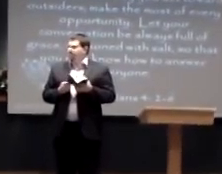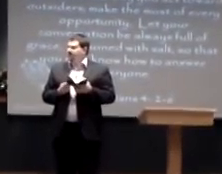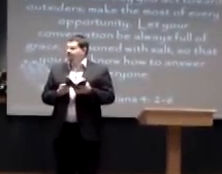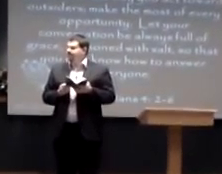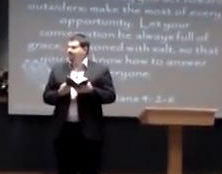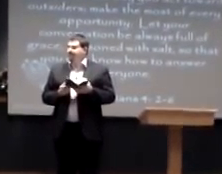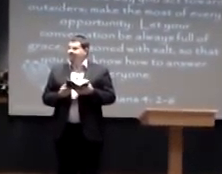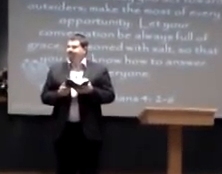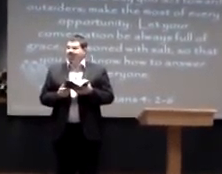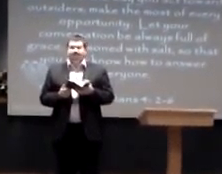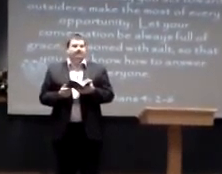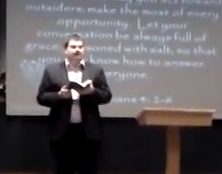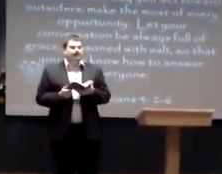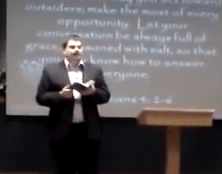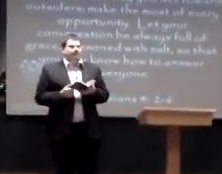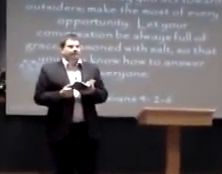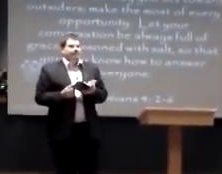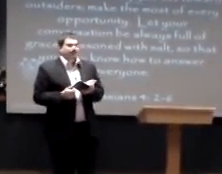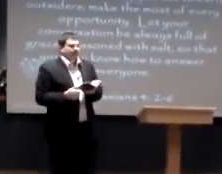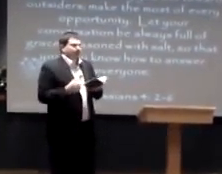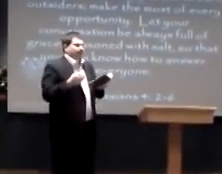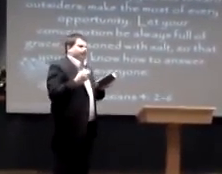Isn't that really interesting?